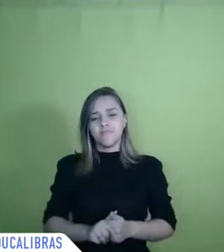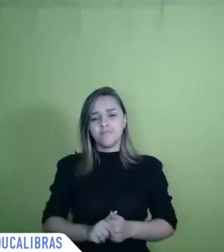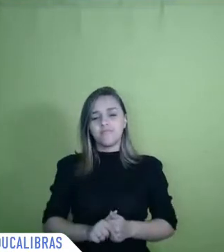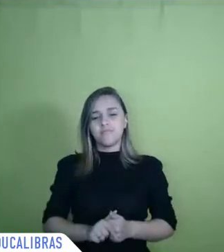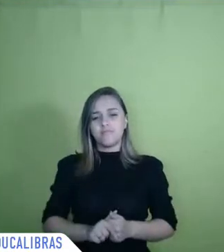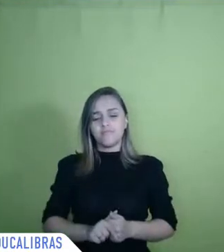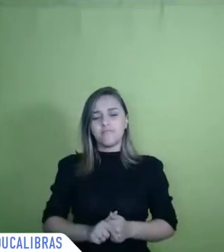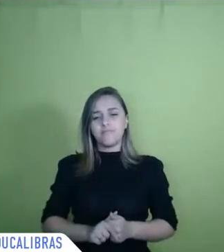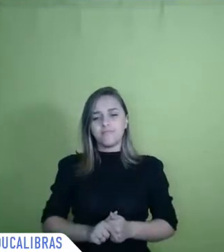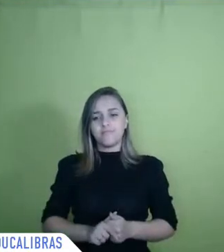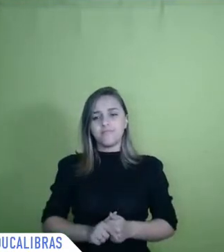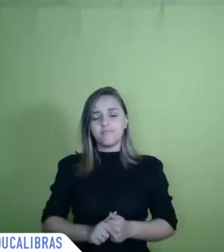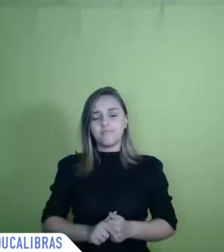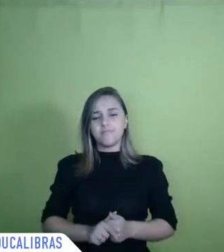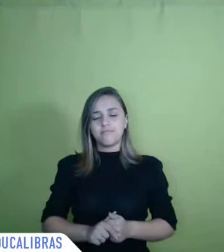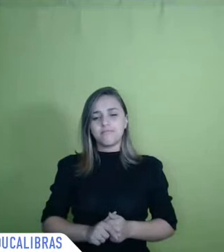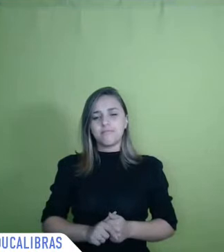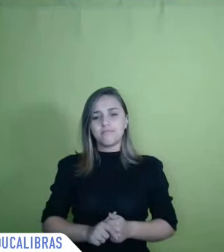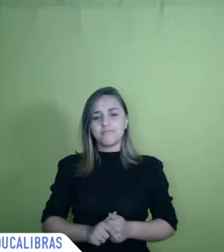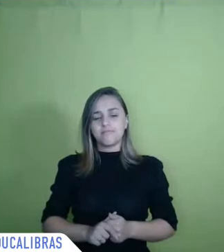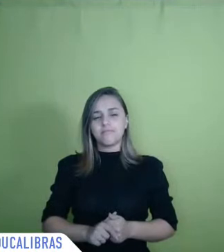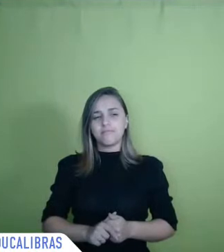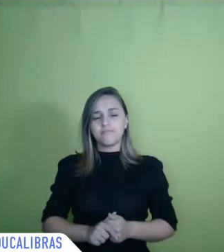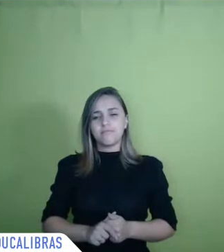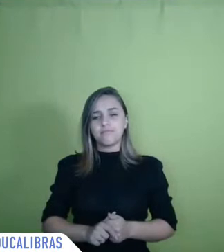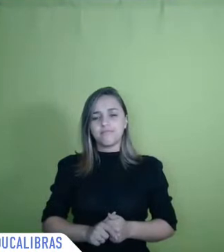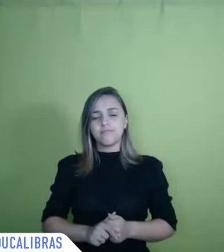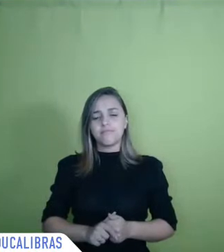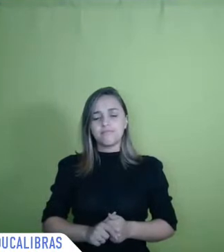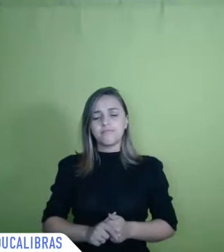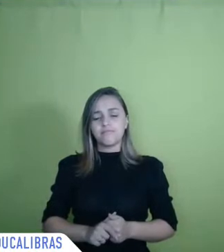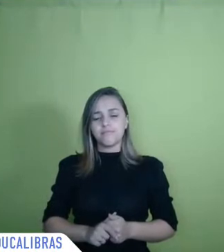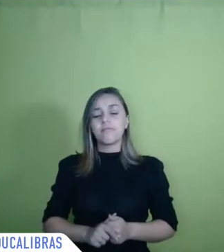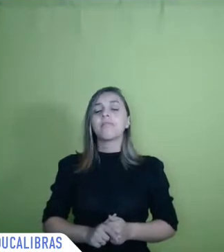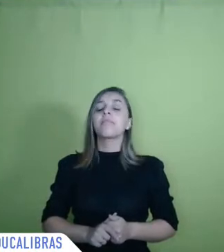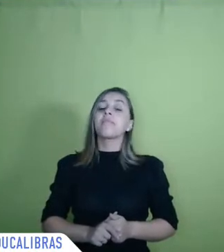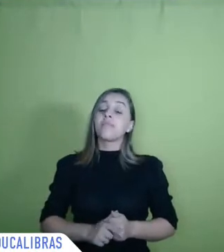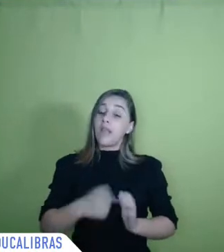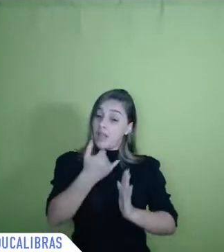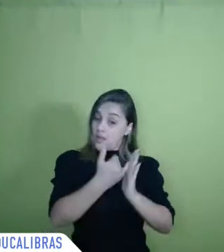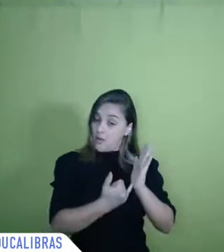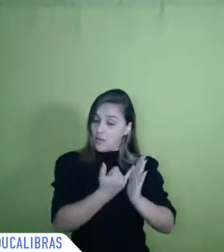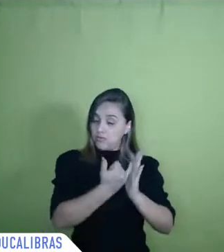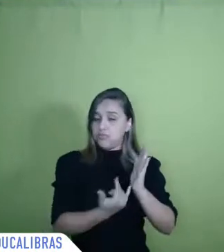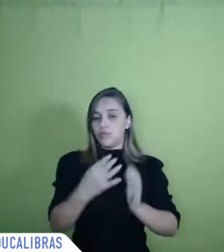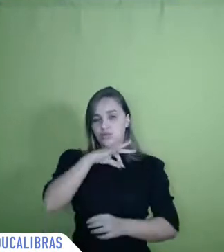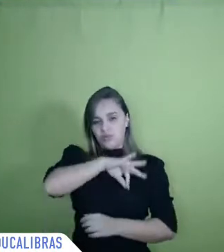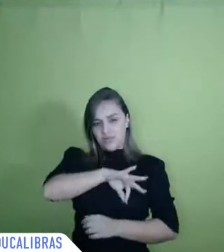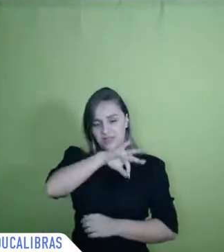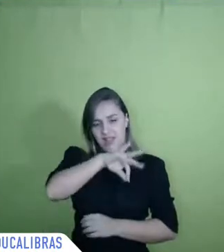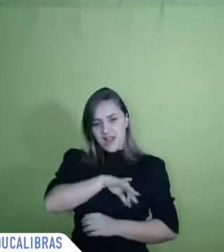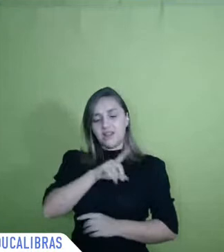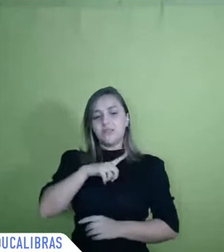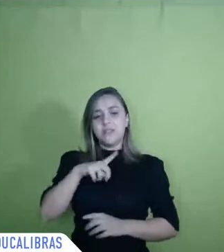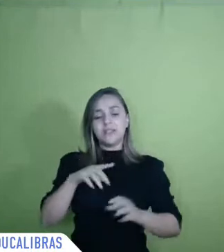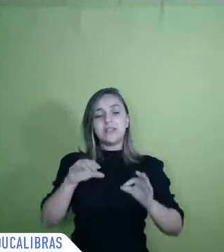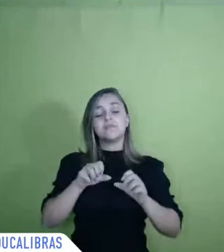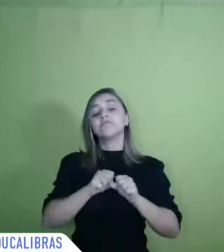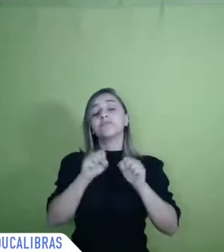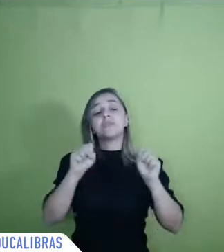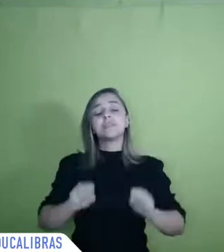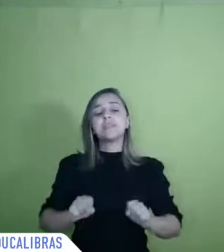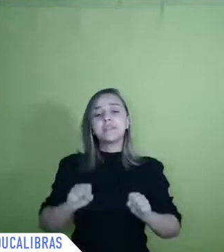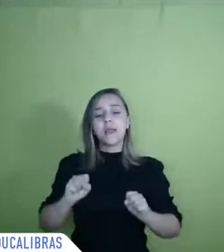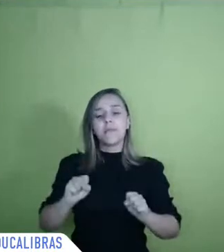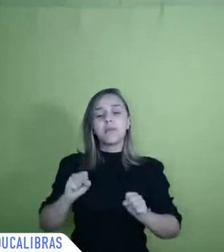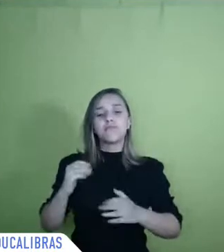Fixed investments, especially dividends and profit withdrawals, which were removed and taxed and were not taxed anymore. And there was